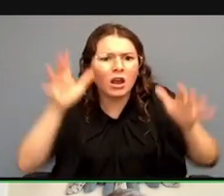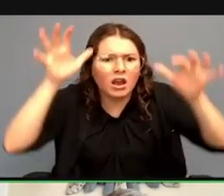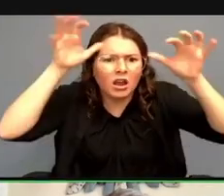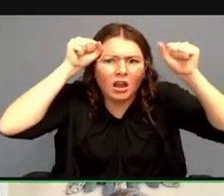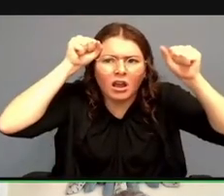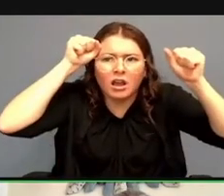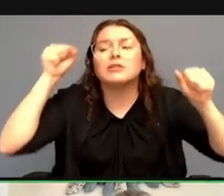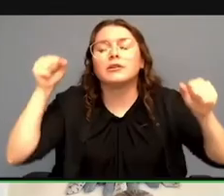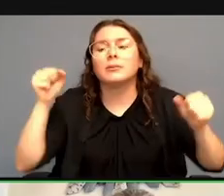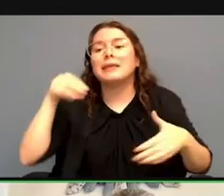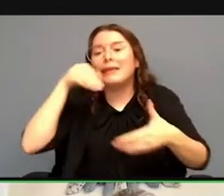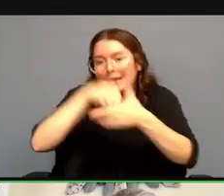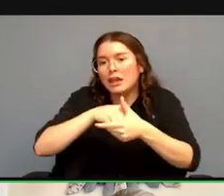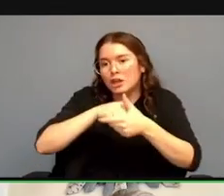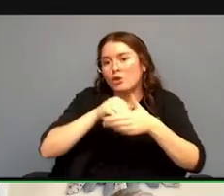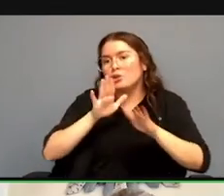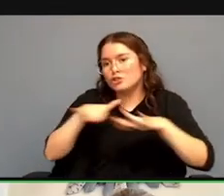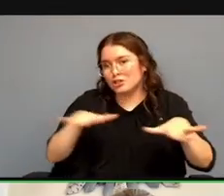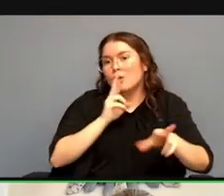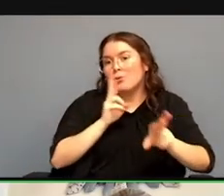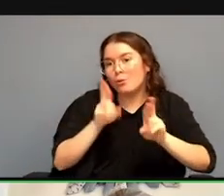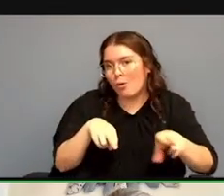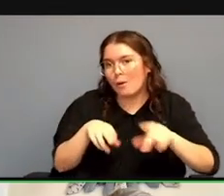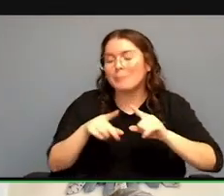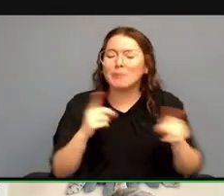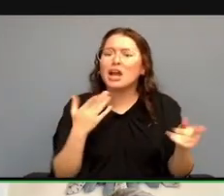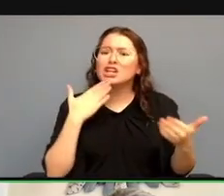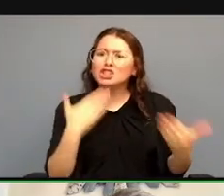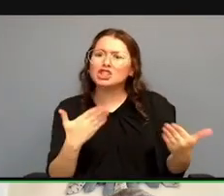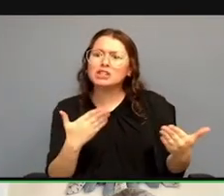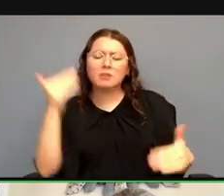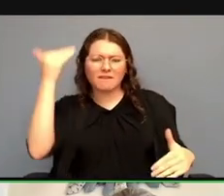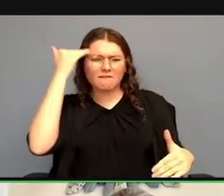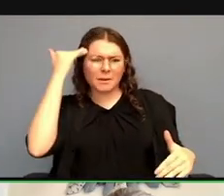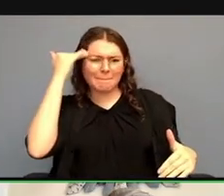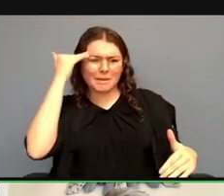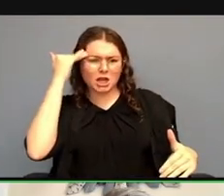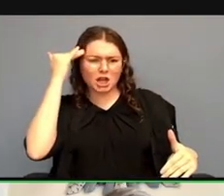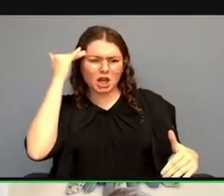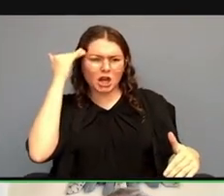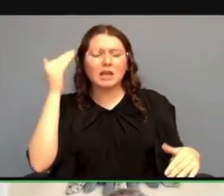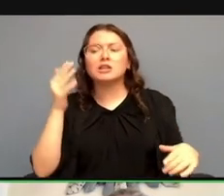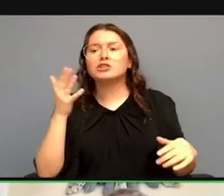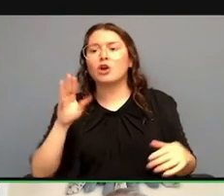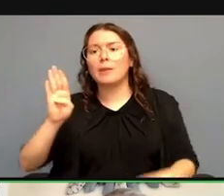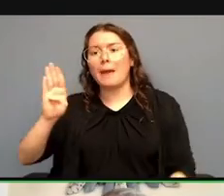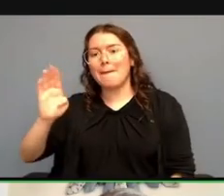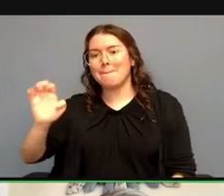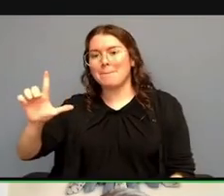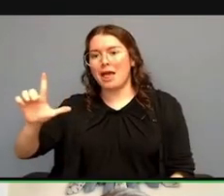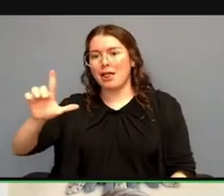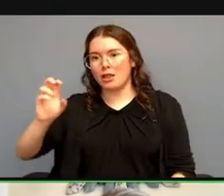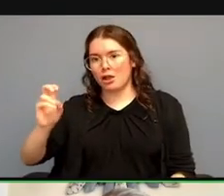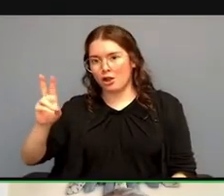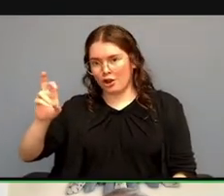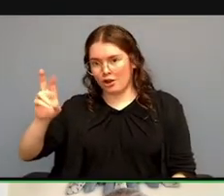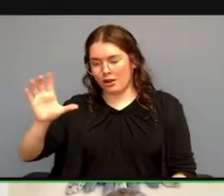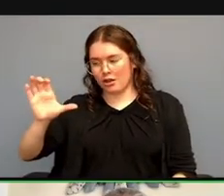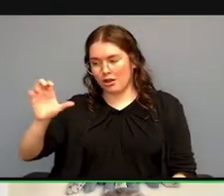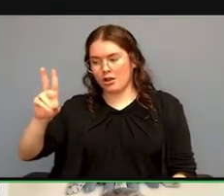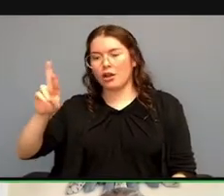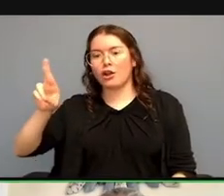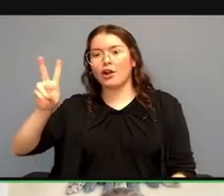child's report, but it's just kind of good to get familiar with this bell. It's called the bell curve. And this is just basically how